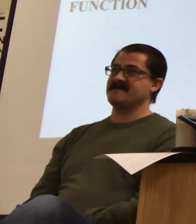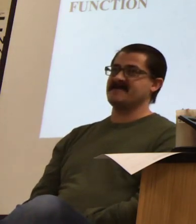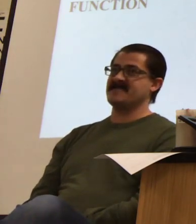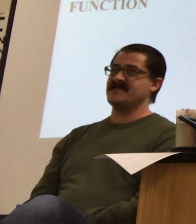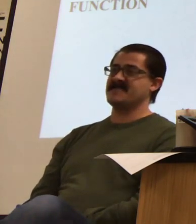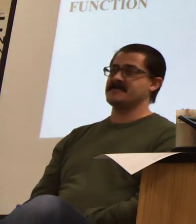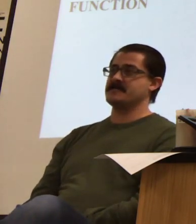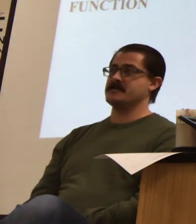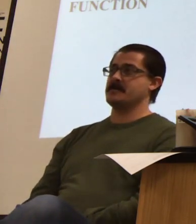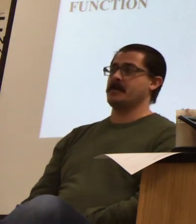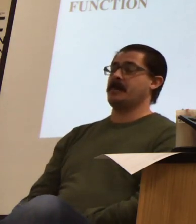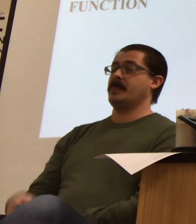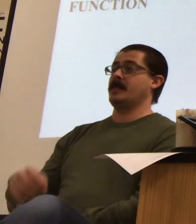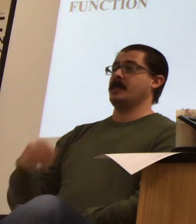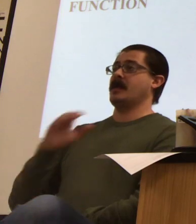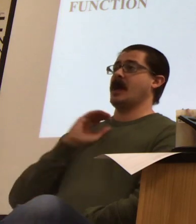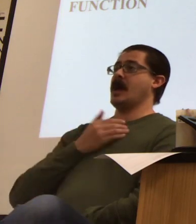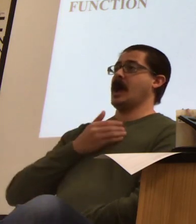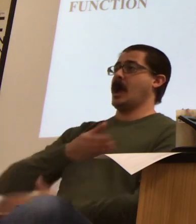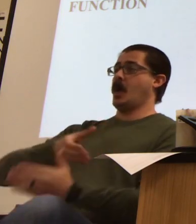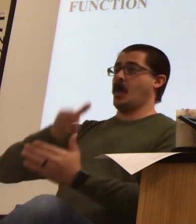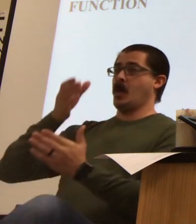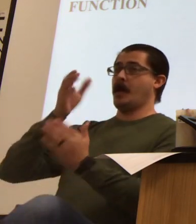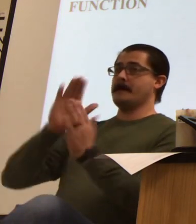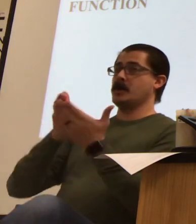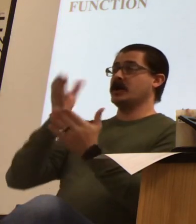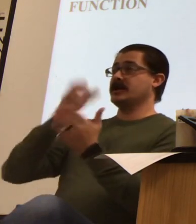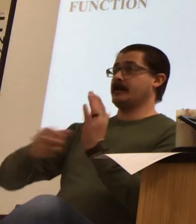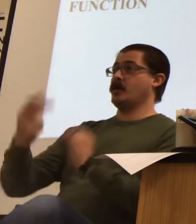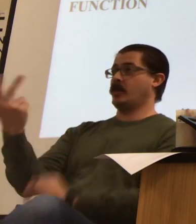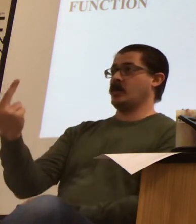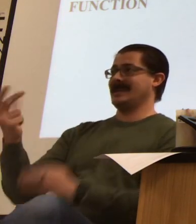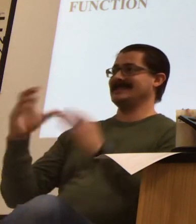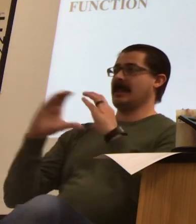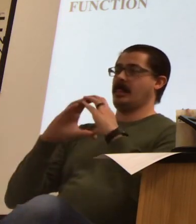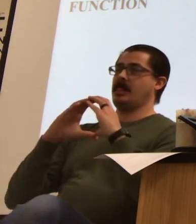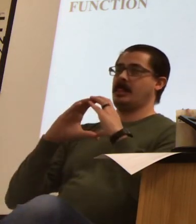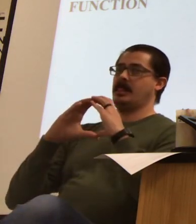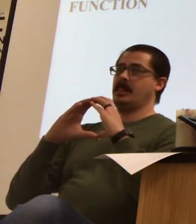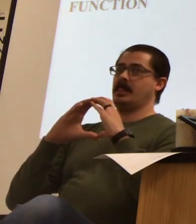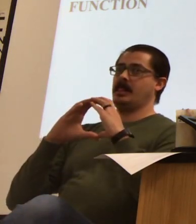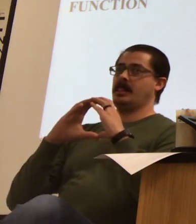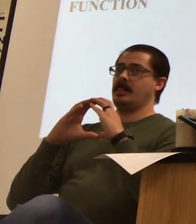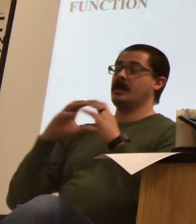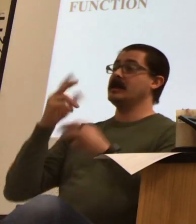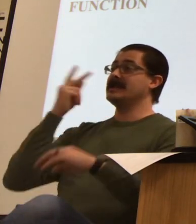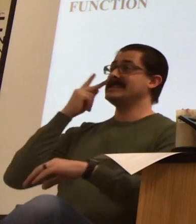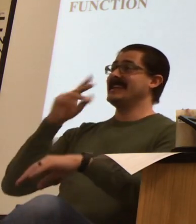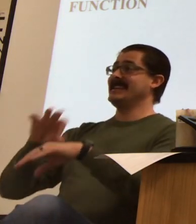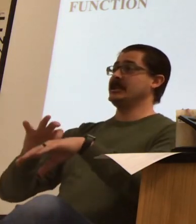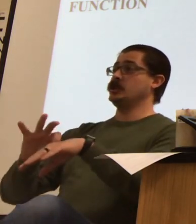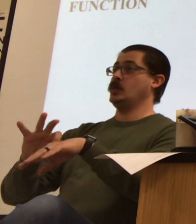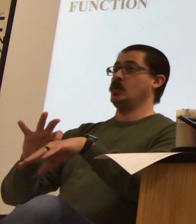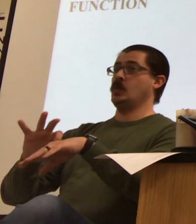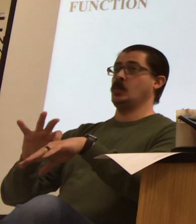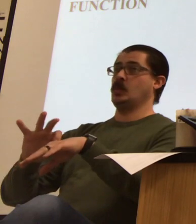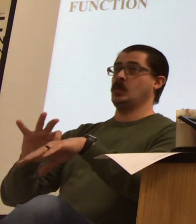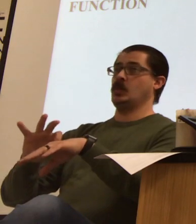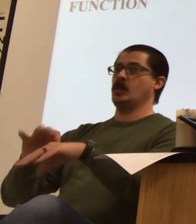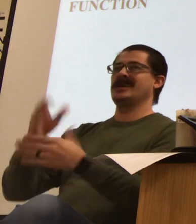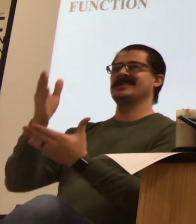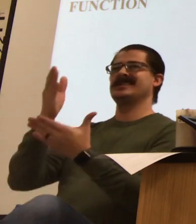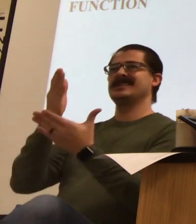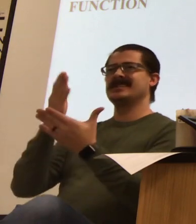In this book, chapter 3 is cell. Okay, to see tissues in